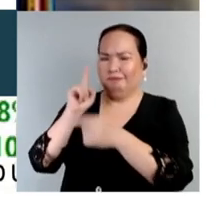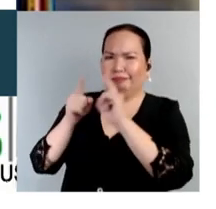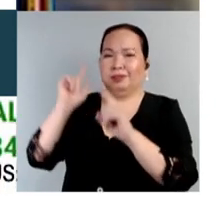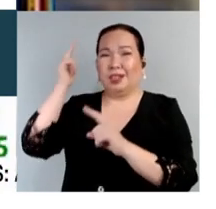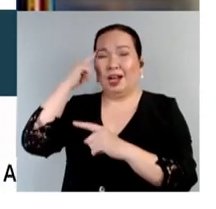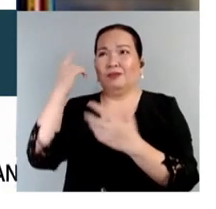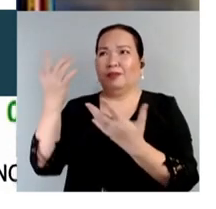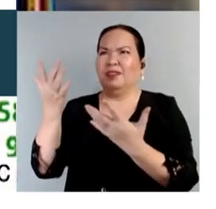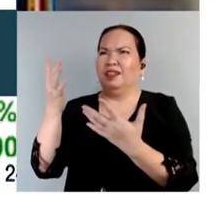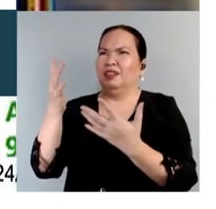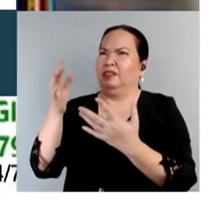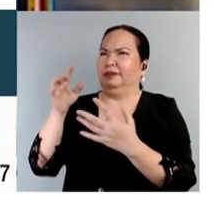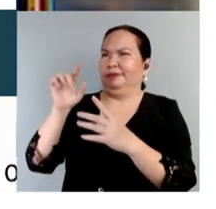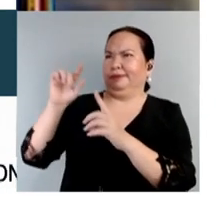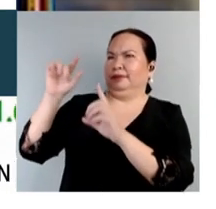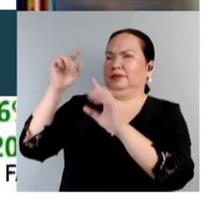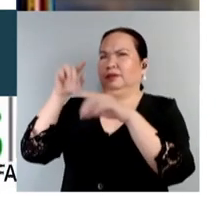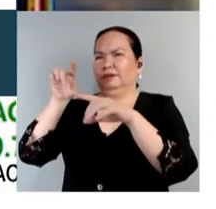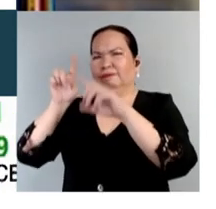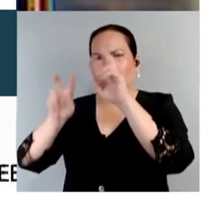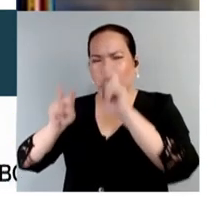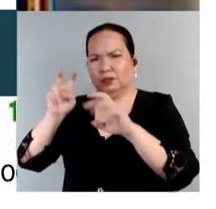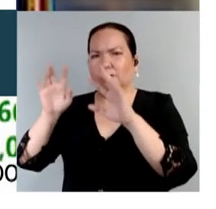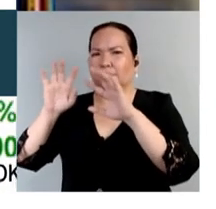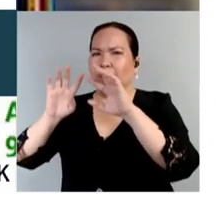well offer ways, no, to